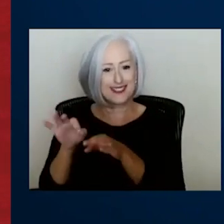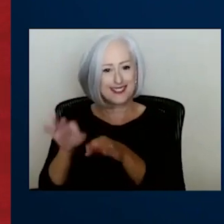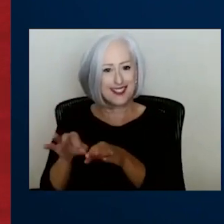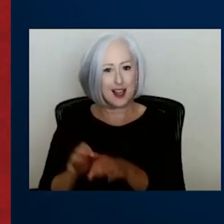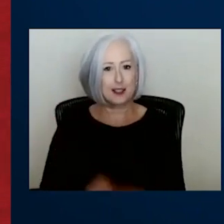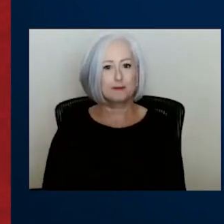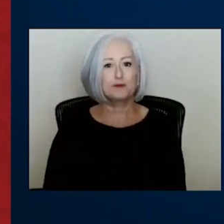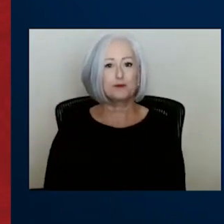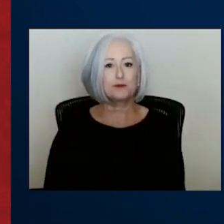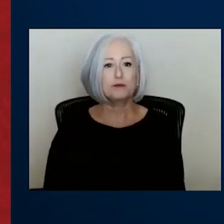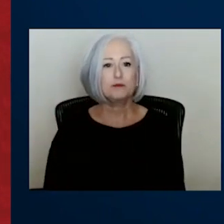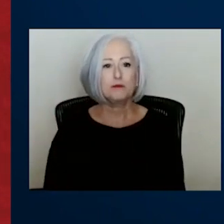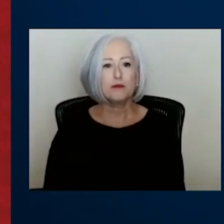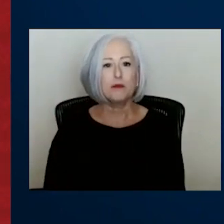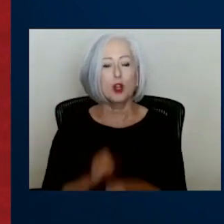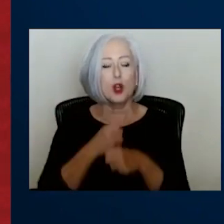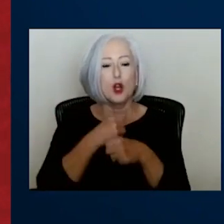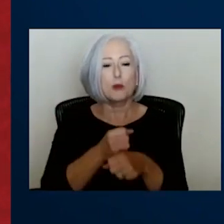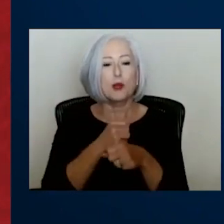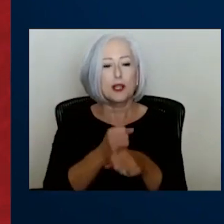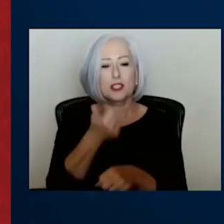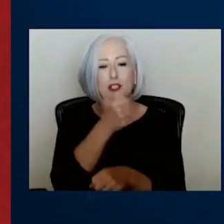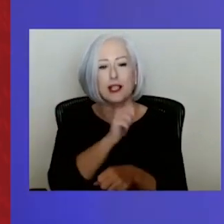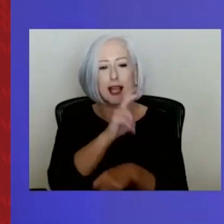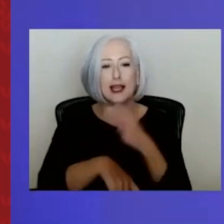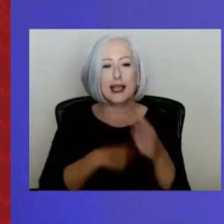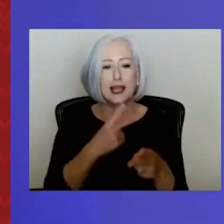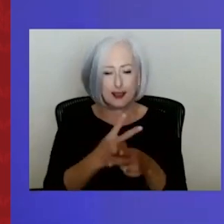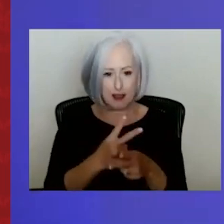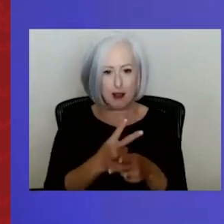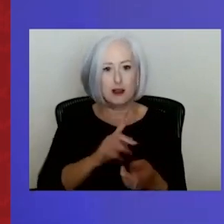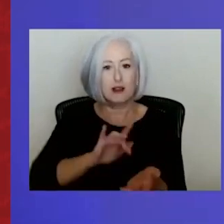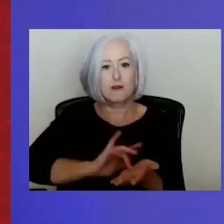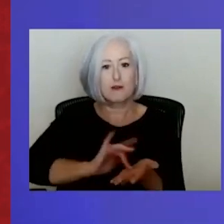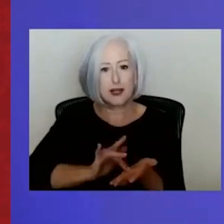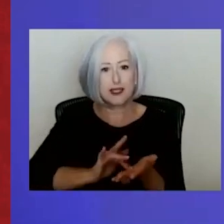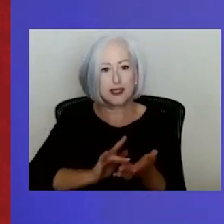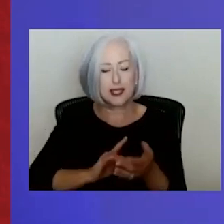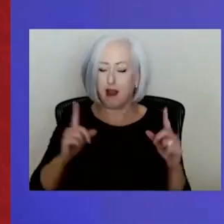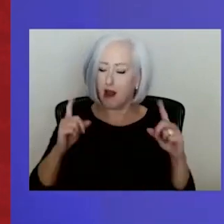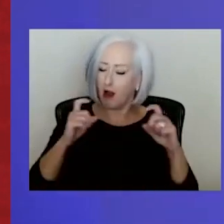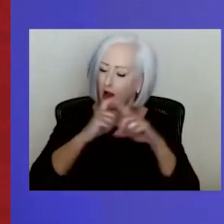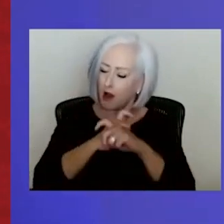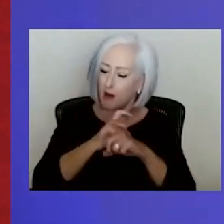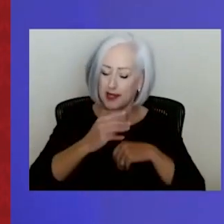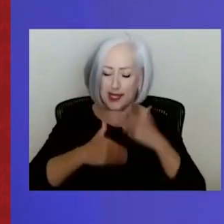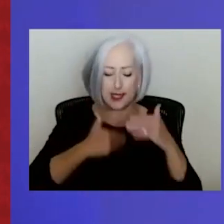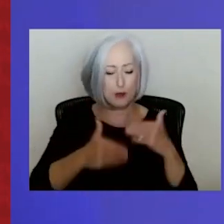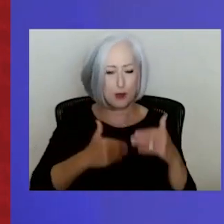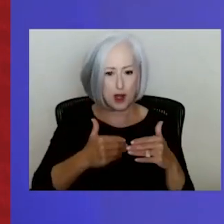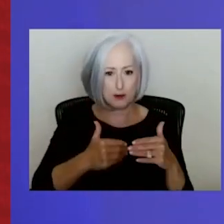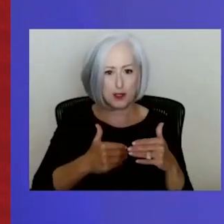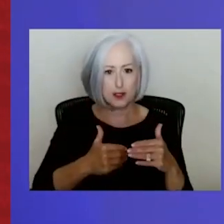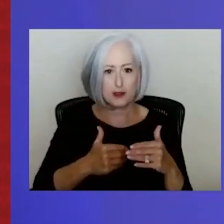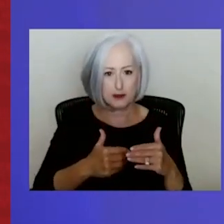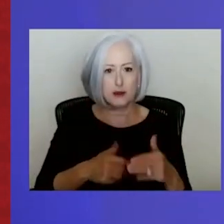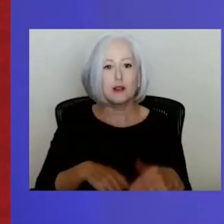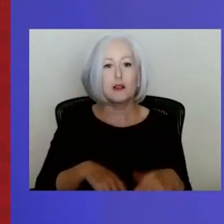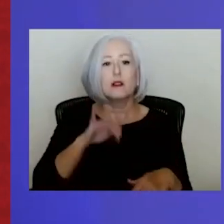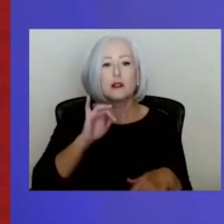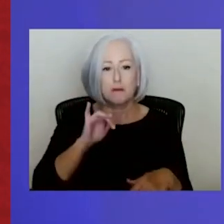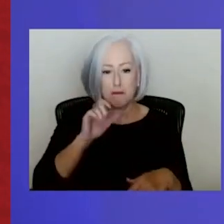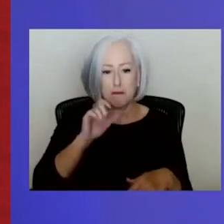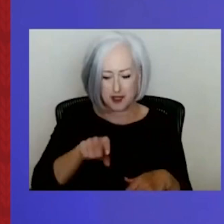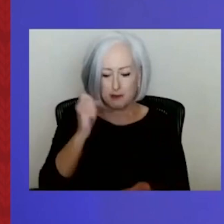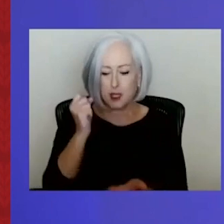any pharmaceutical, including contrast, is a really complicated process and has to be, that process has to be approved by the FDA.